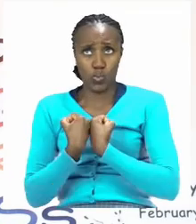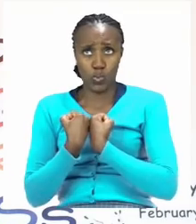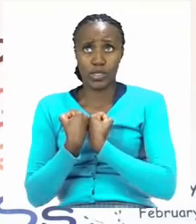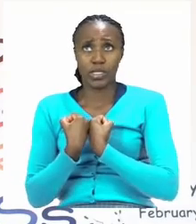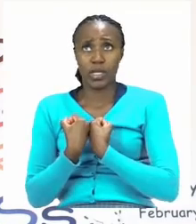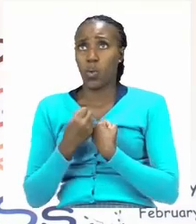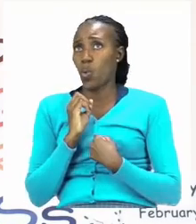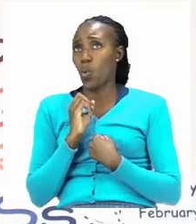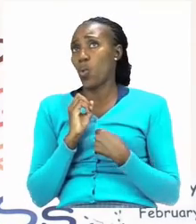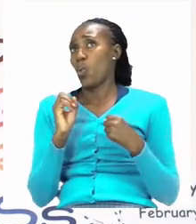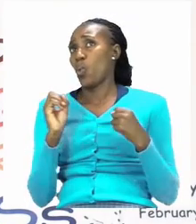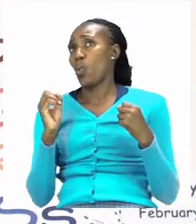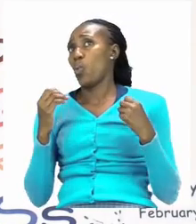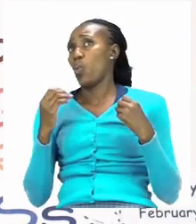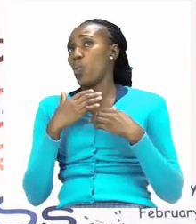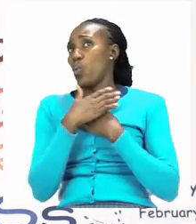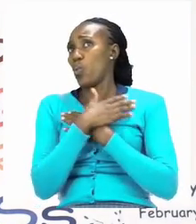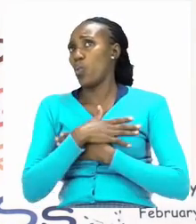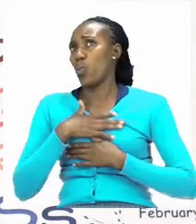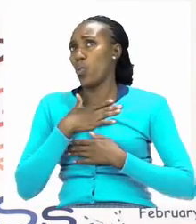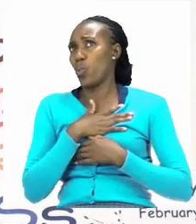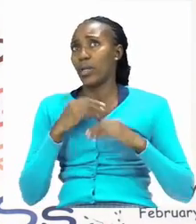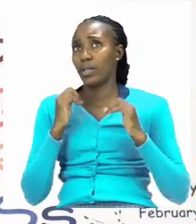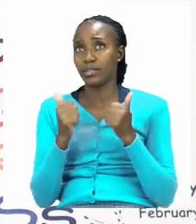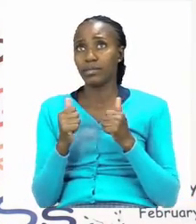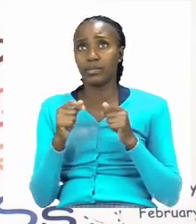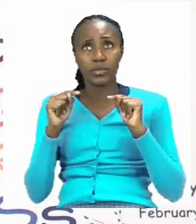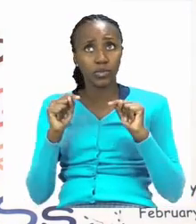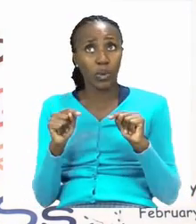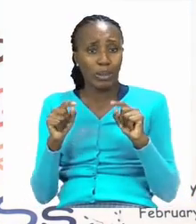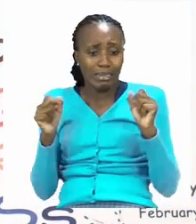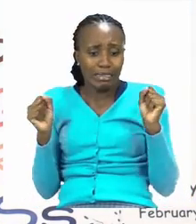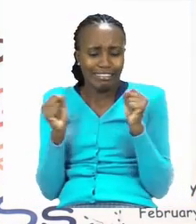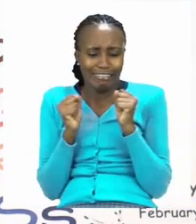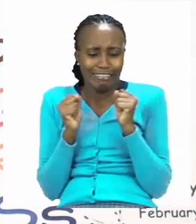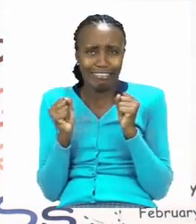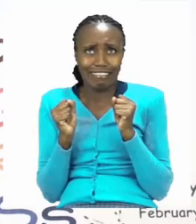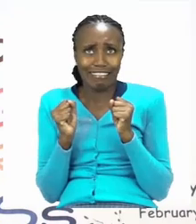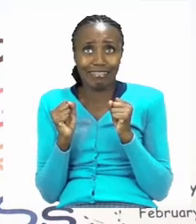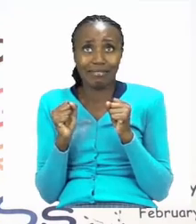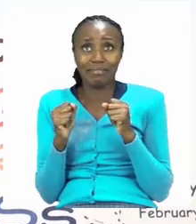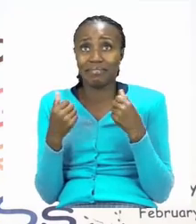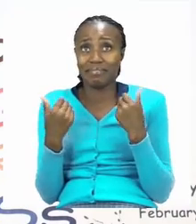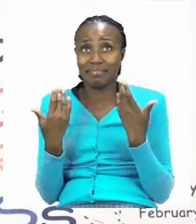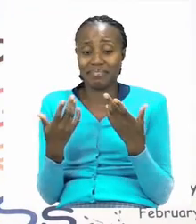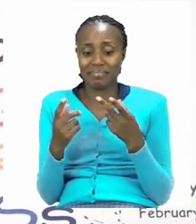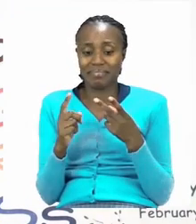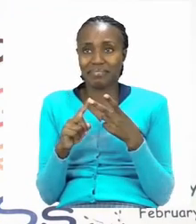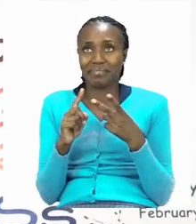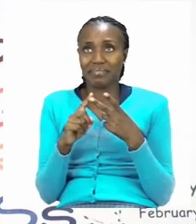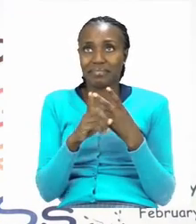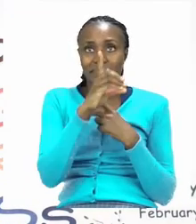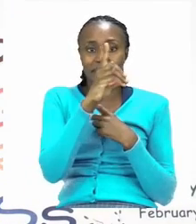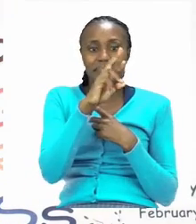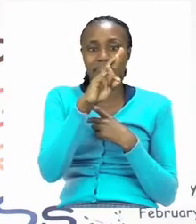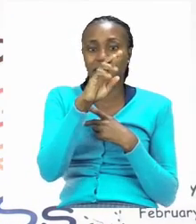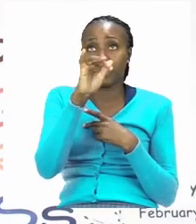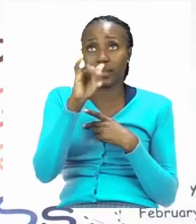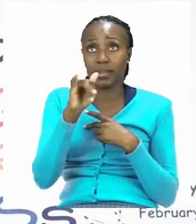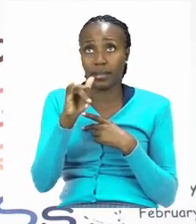warm. So we can say today is cold. The next word that we have